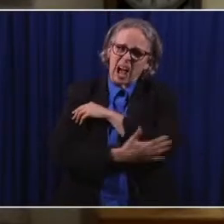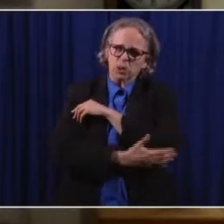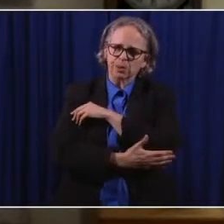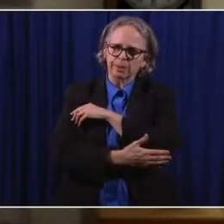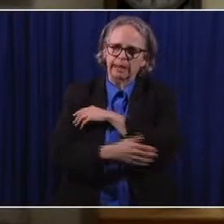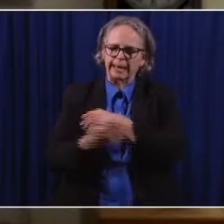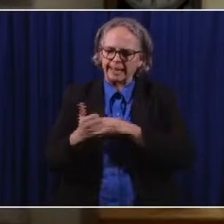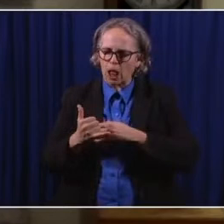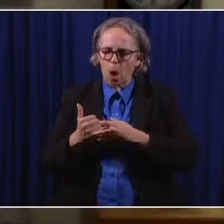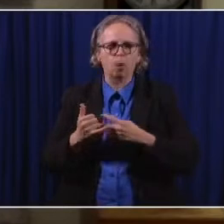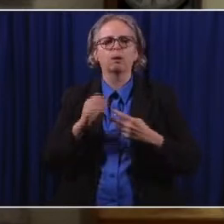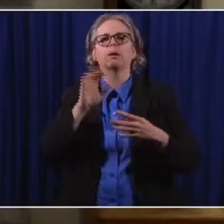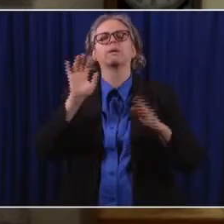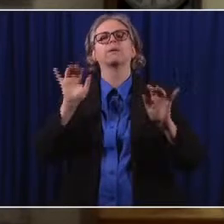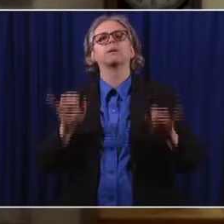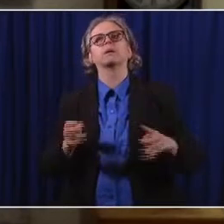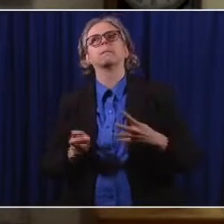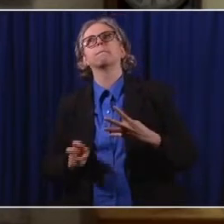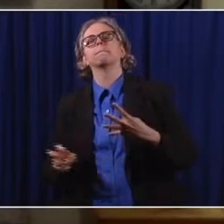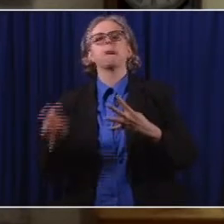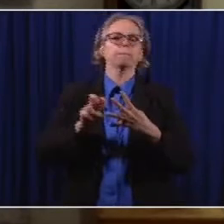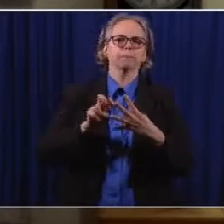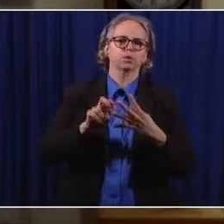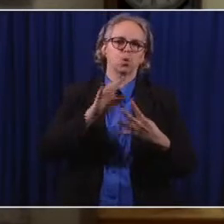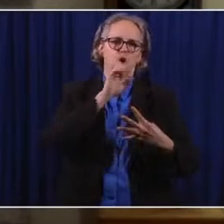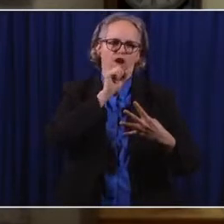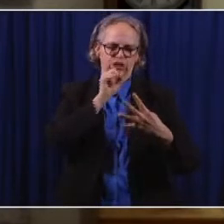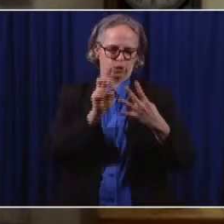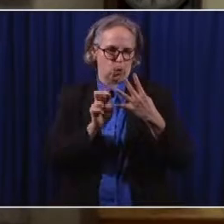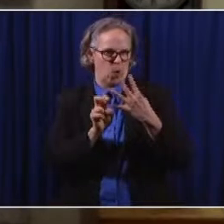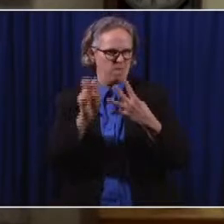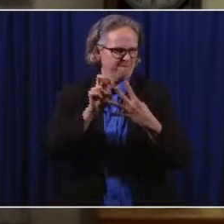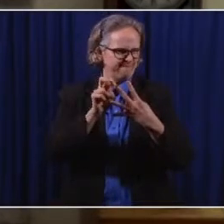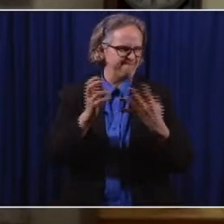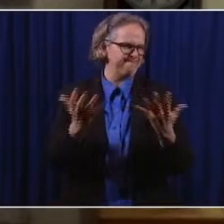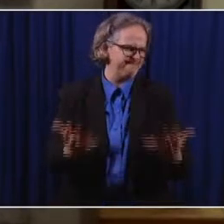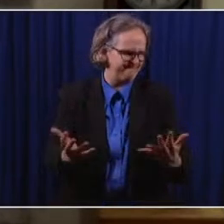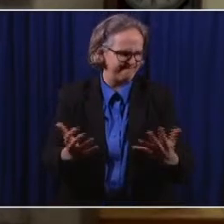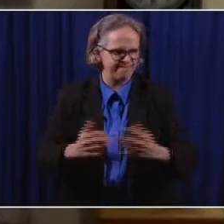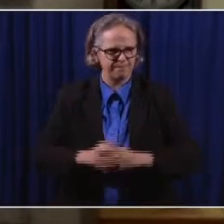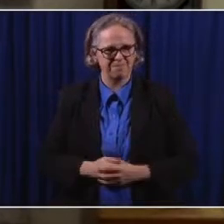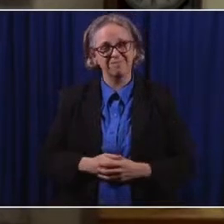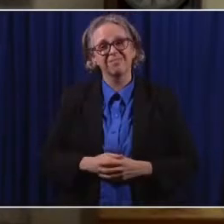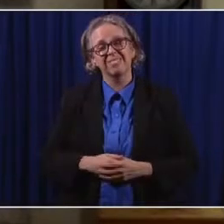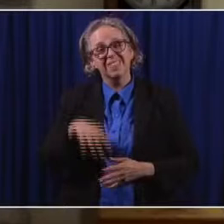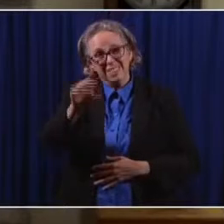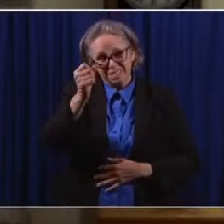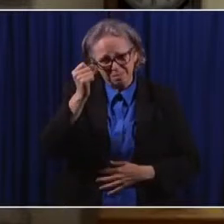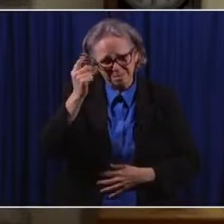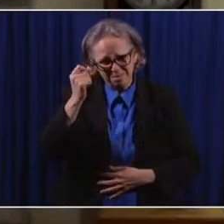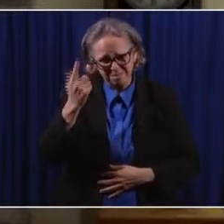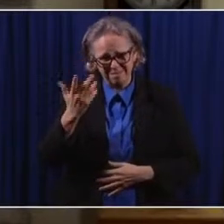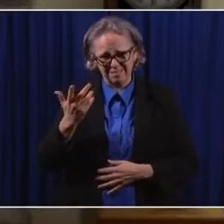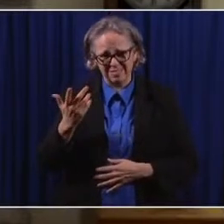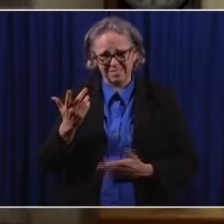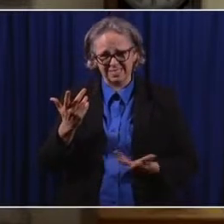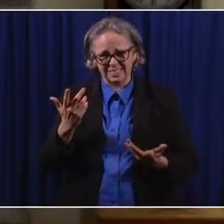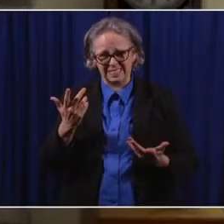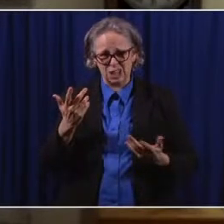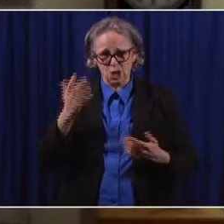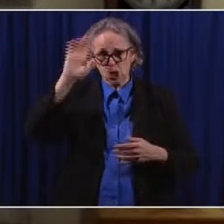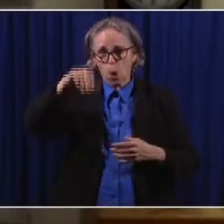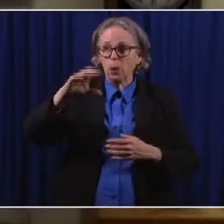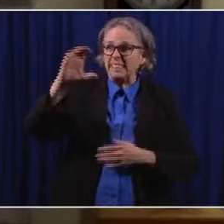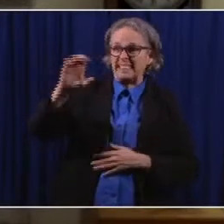counties seeing significant increases in cases and exceeding the CDC's threshold for high incidence.